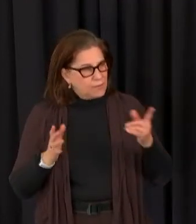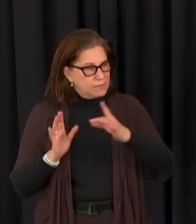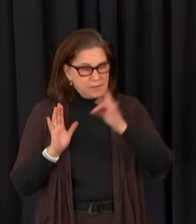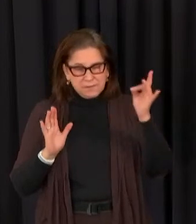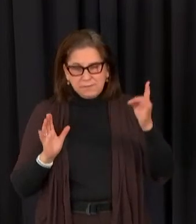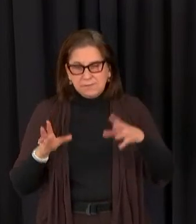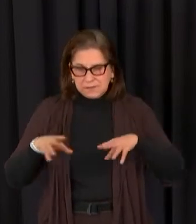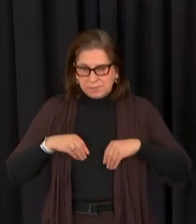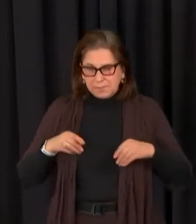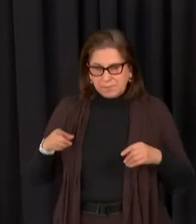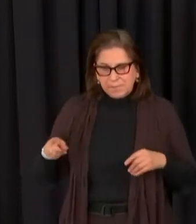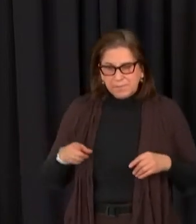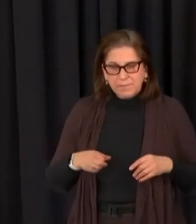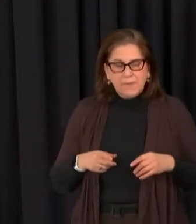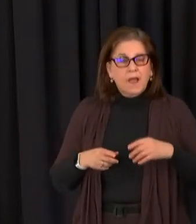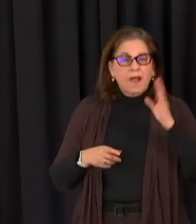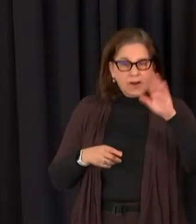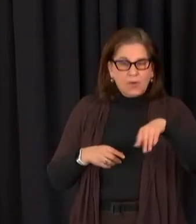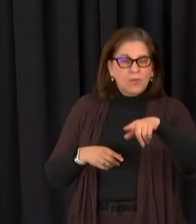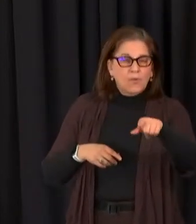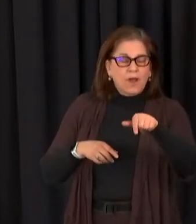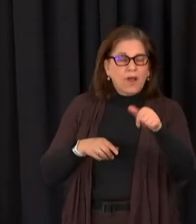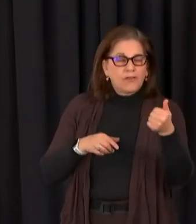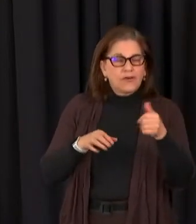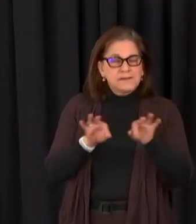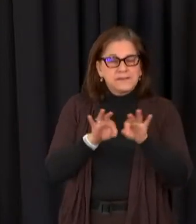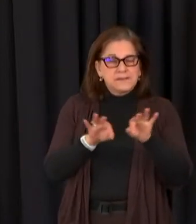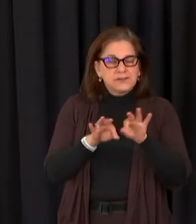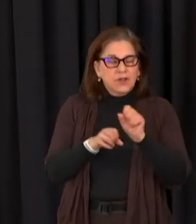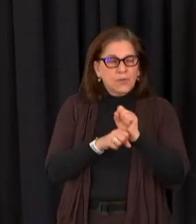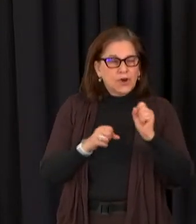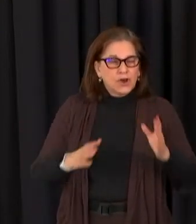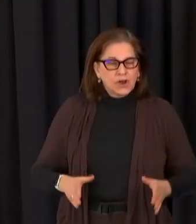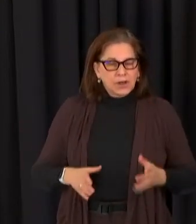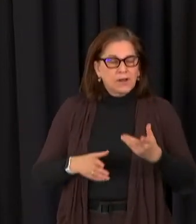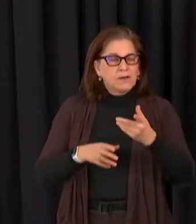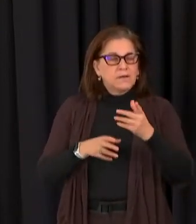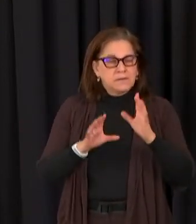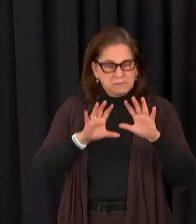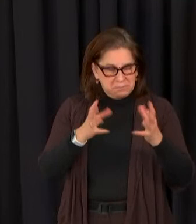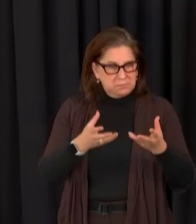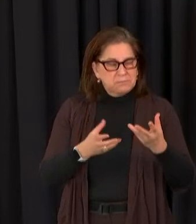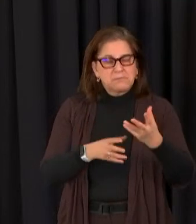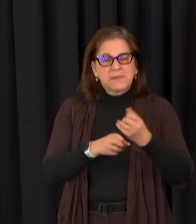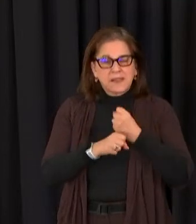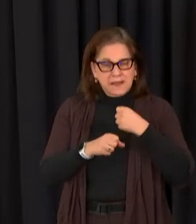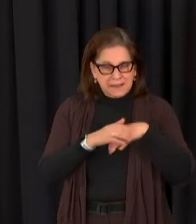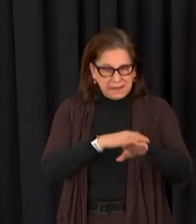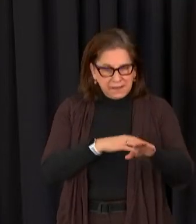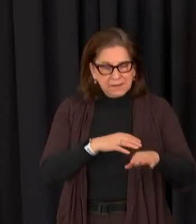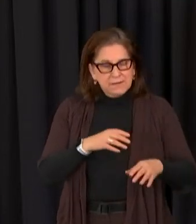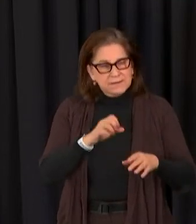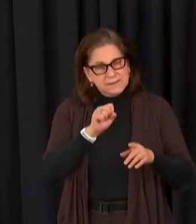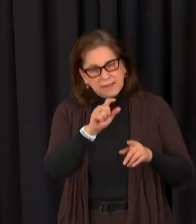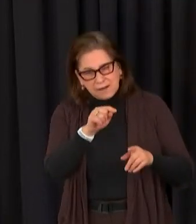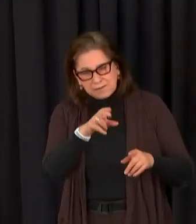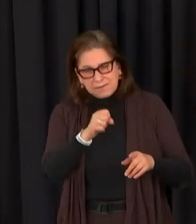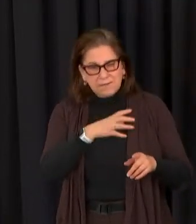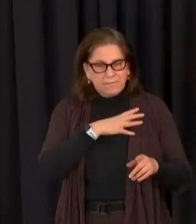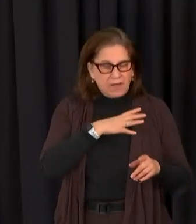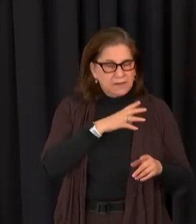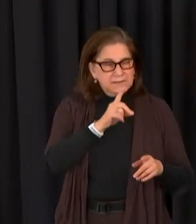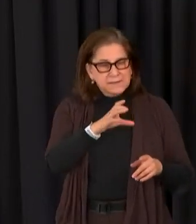workforce folks for essential workers who can register regardless of their status as a DC resident or non-DC